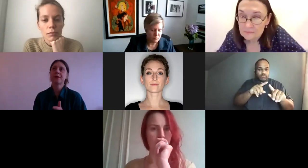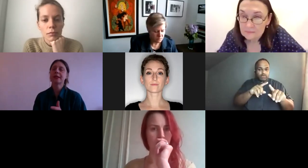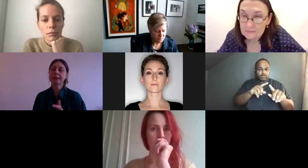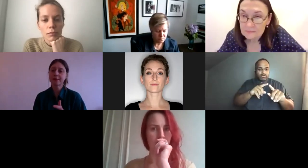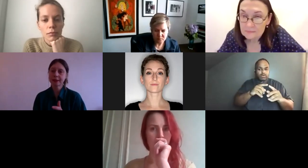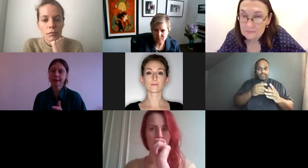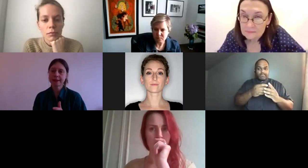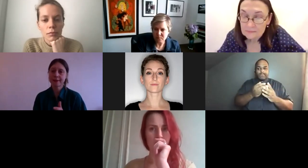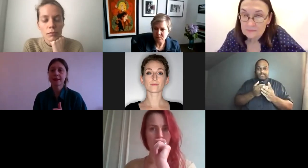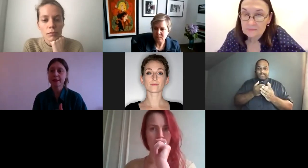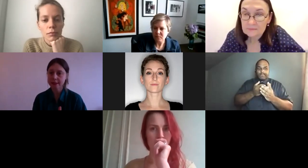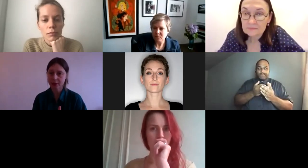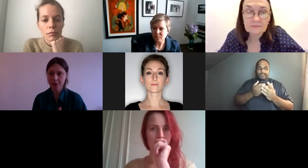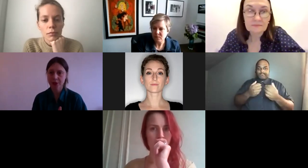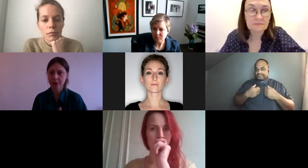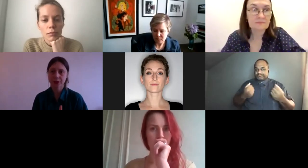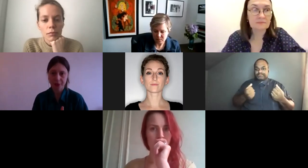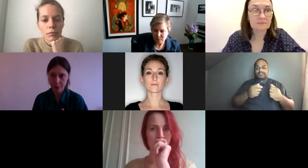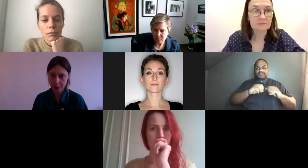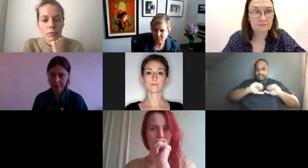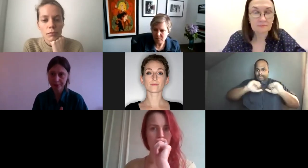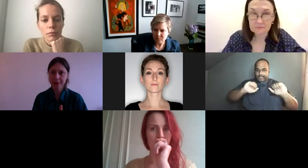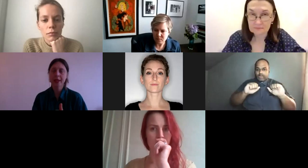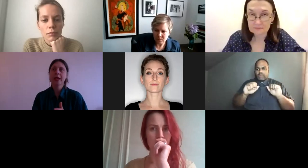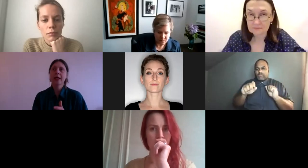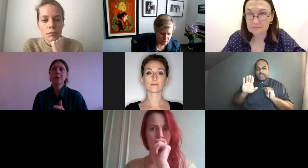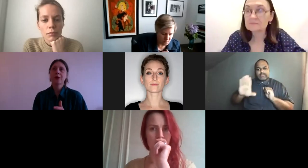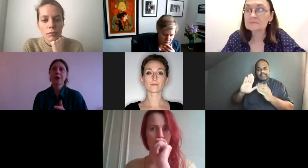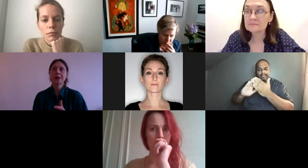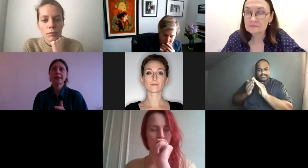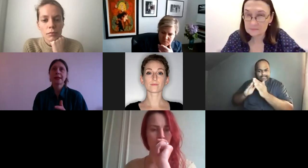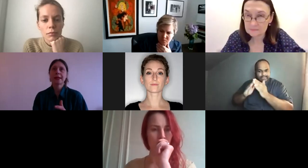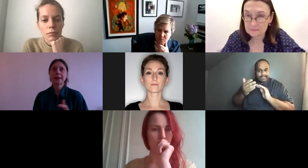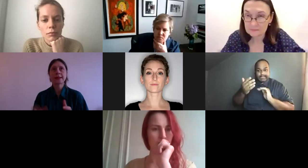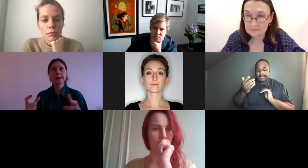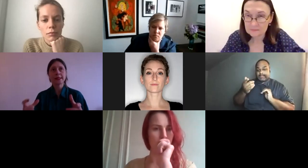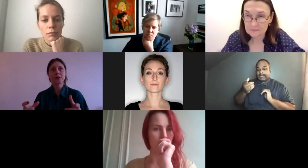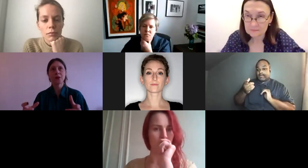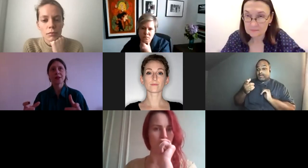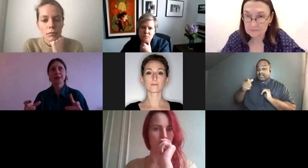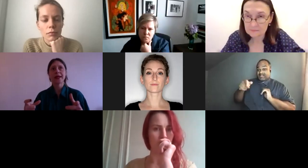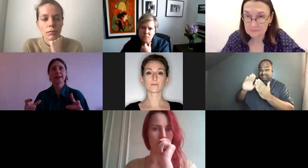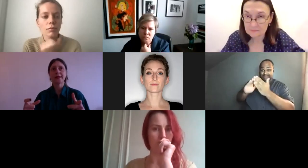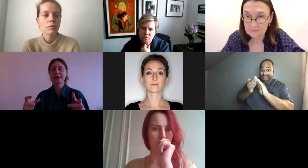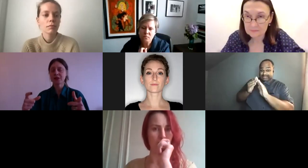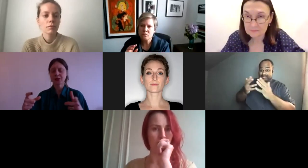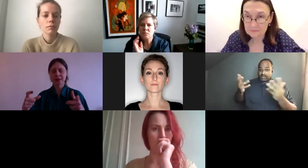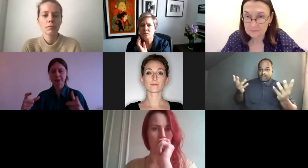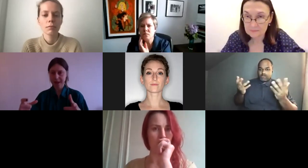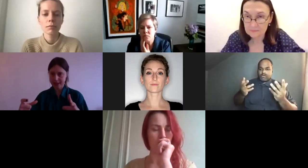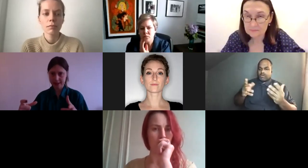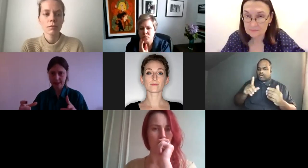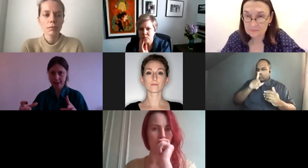was very difficult in this city, Komsomolsk-on-Amur, because this city was like a